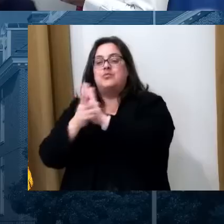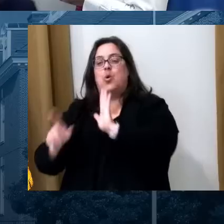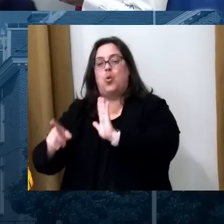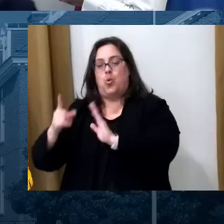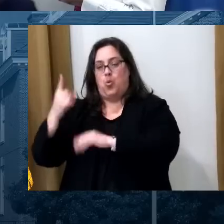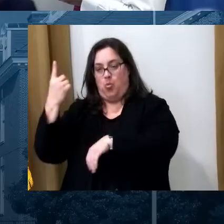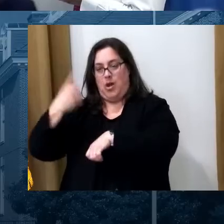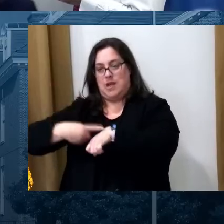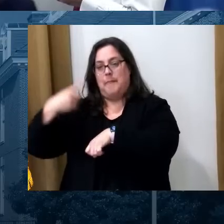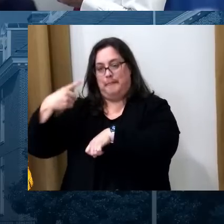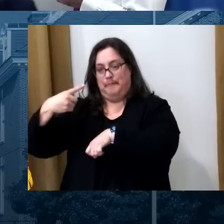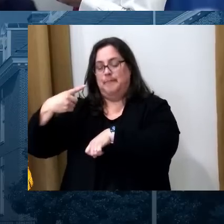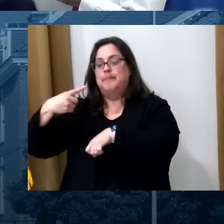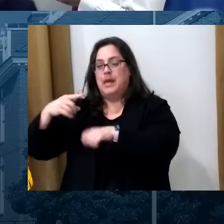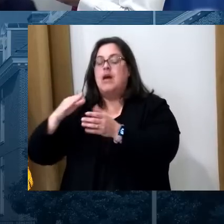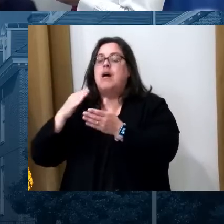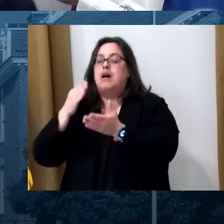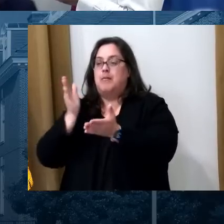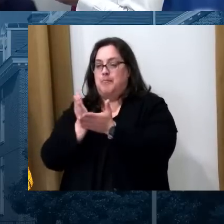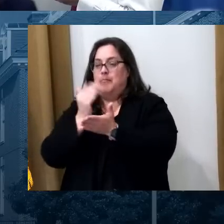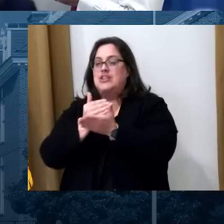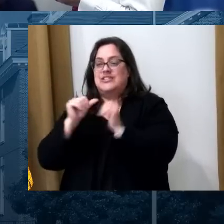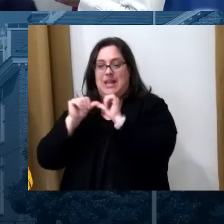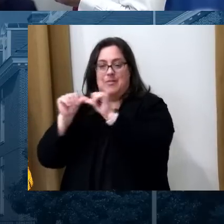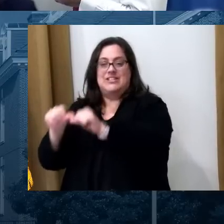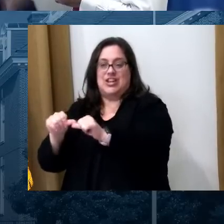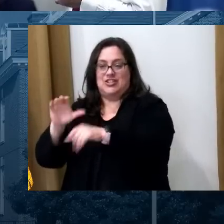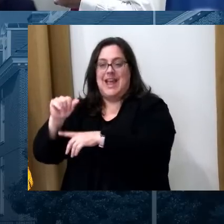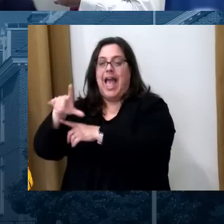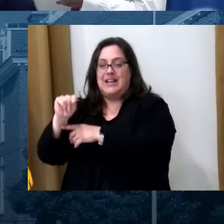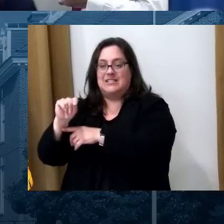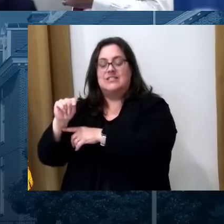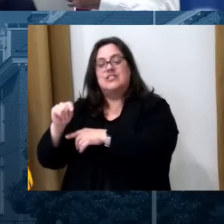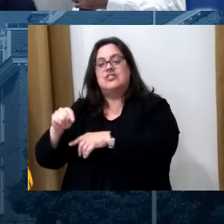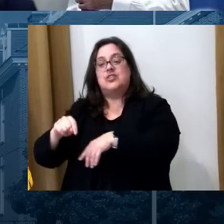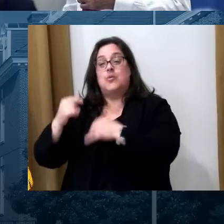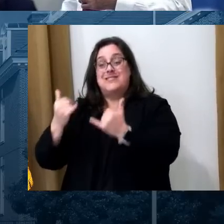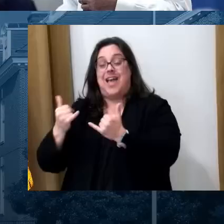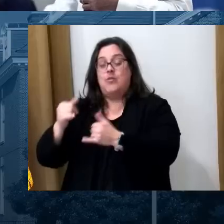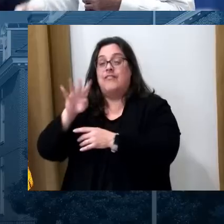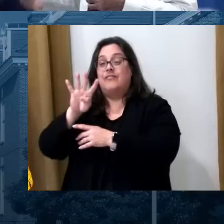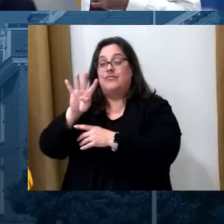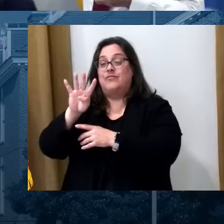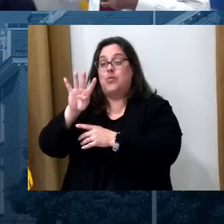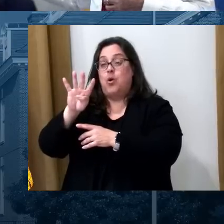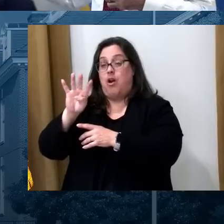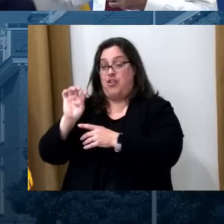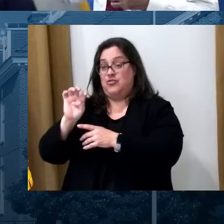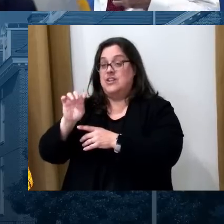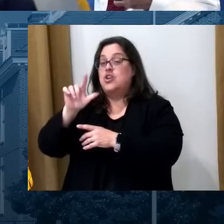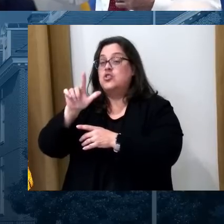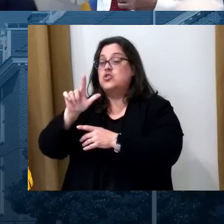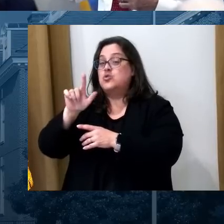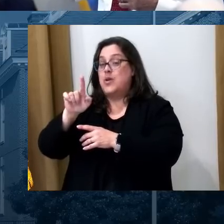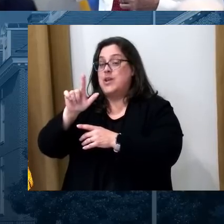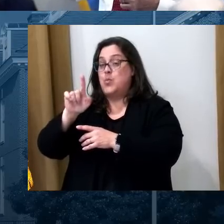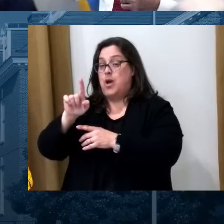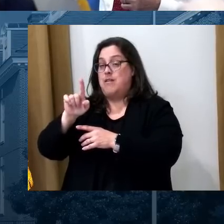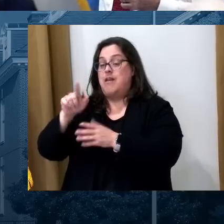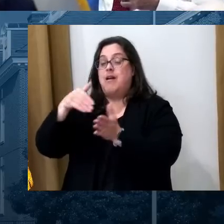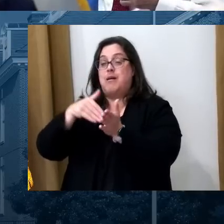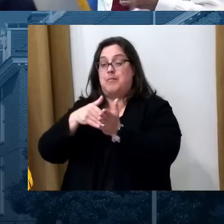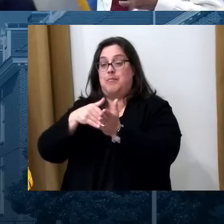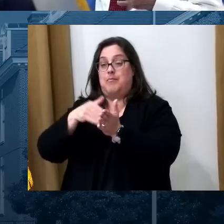our Budget Stabilization Act, which is our fund, which is now $421 million. That's more than the rainy day